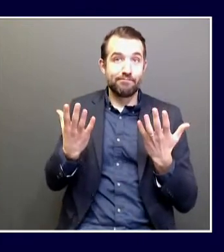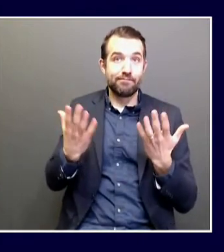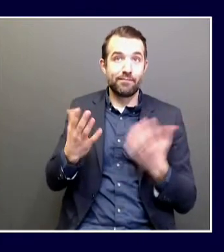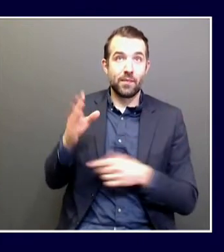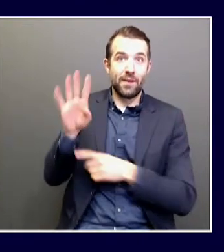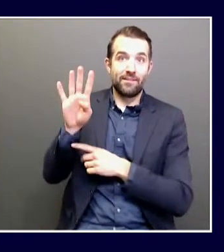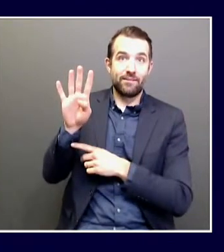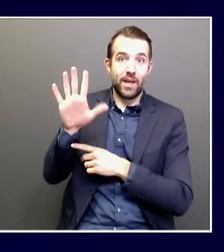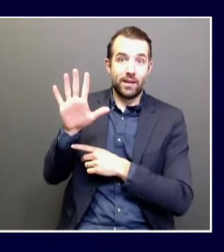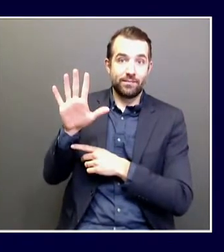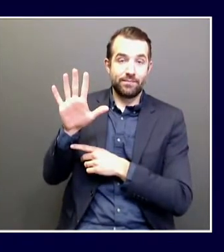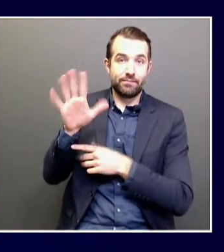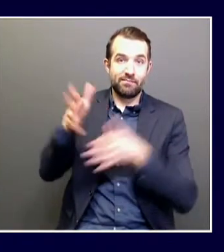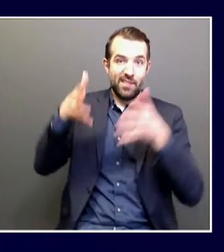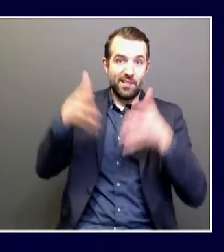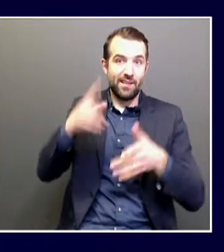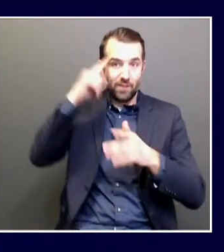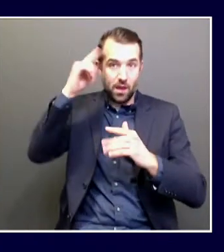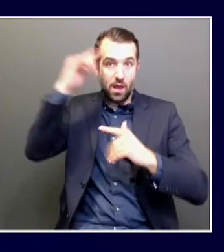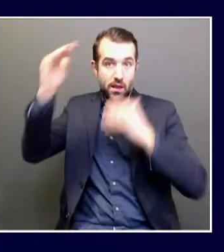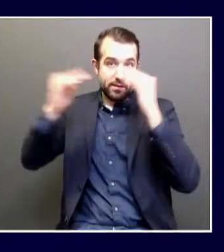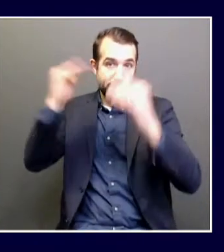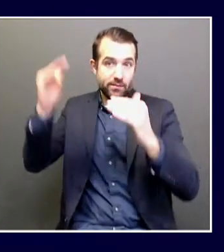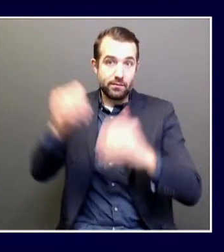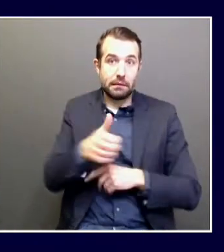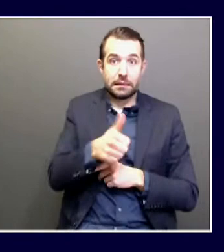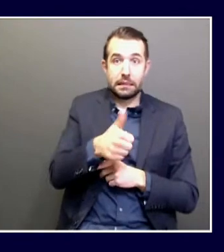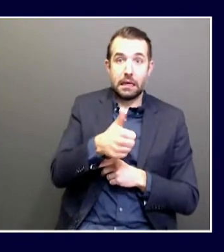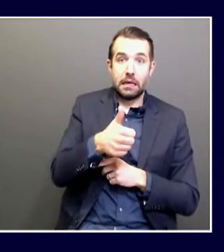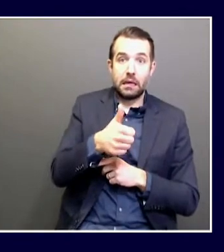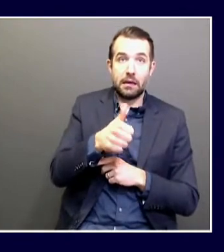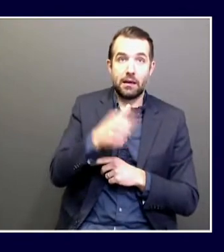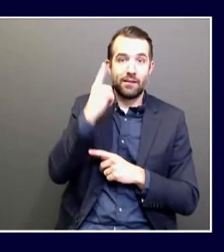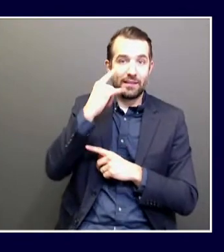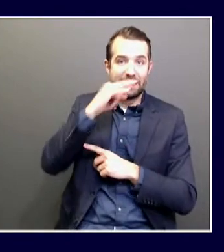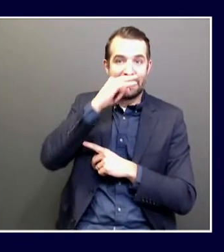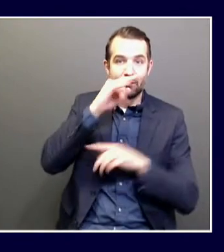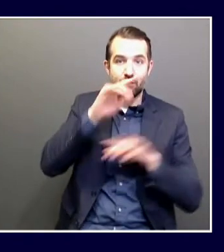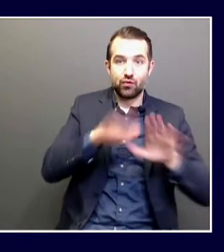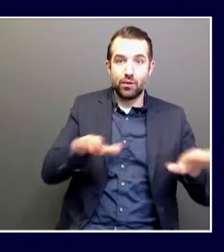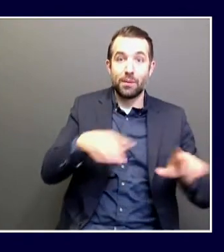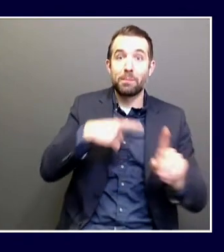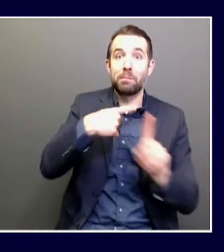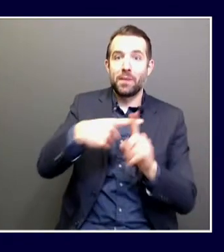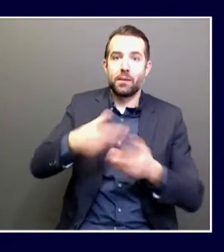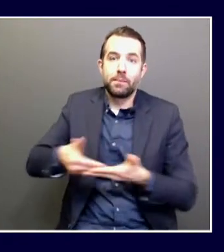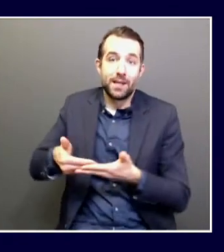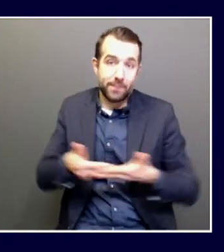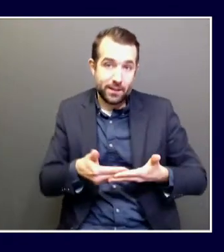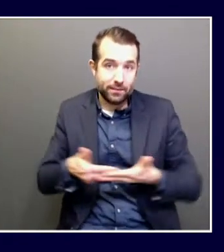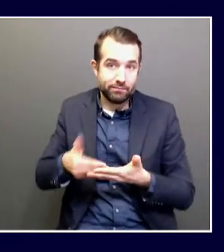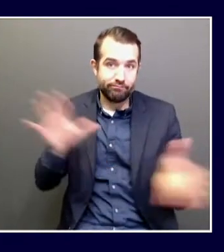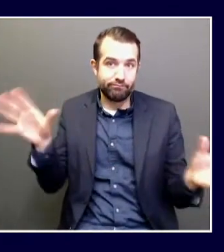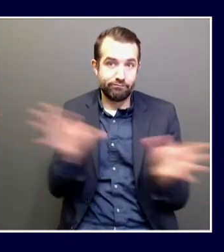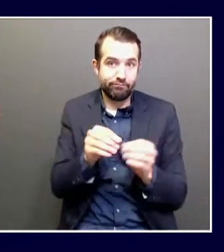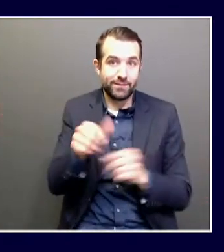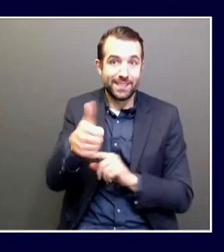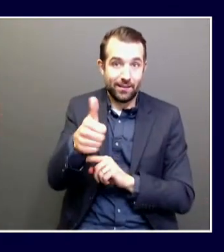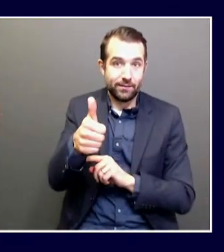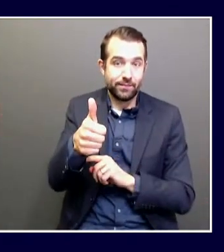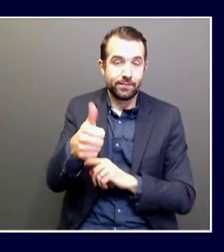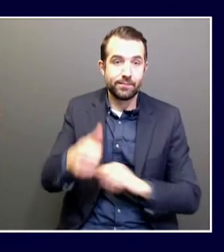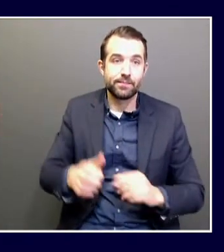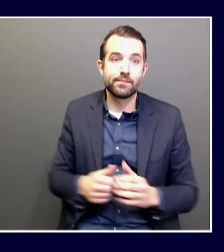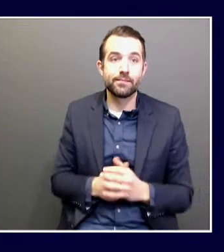for pediatric and neonatal patients. Right now, across the state, 70% of people who are